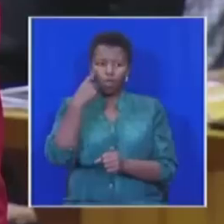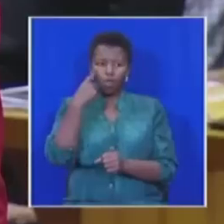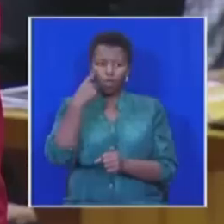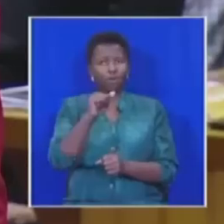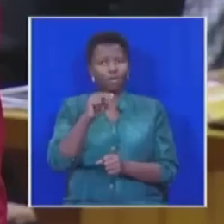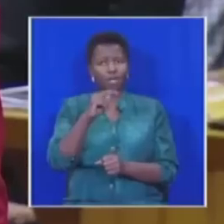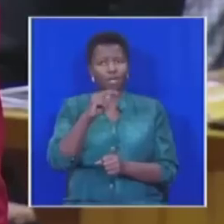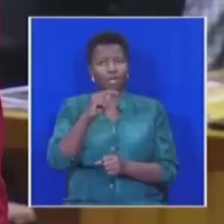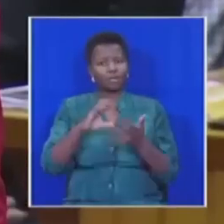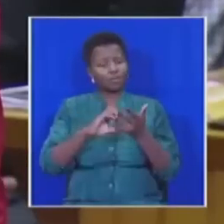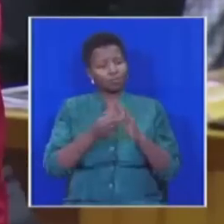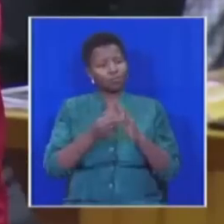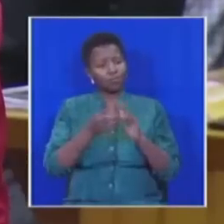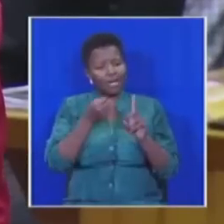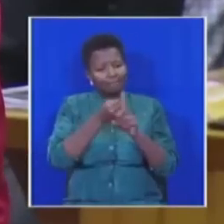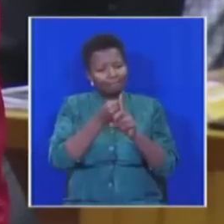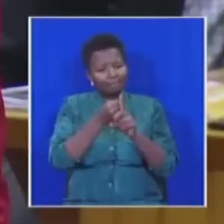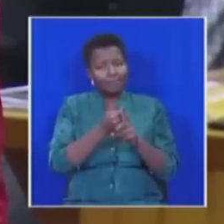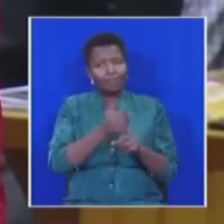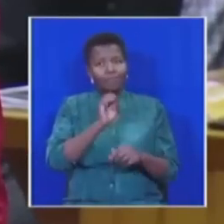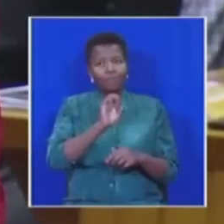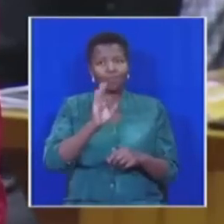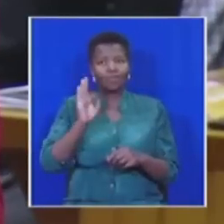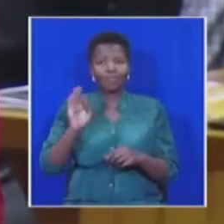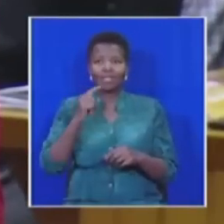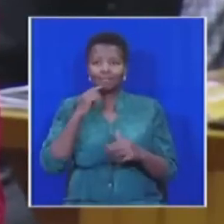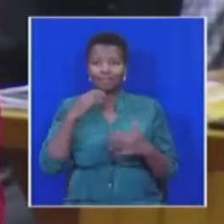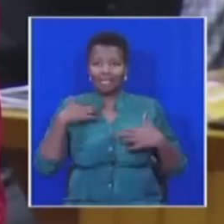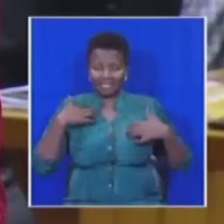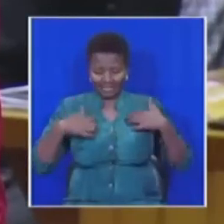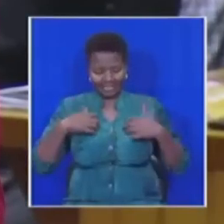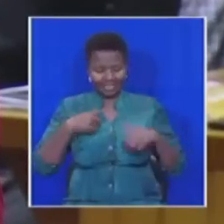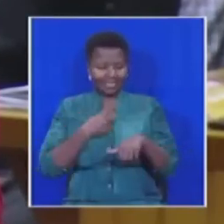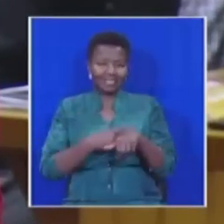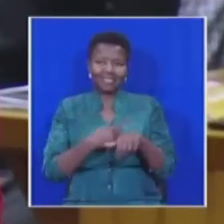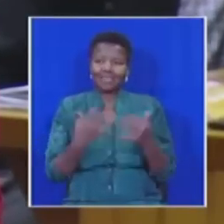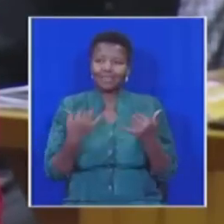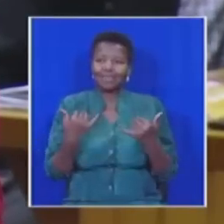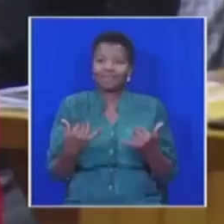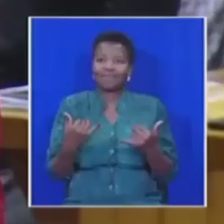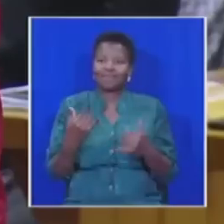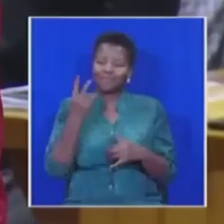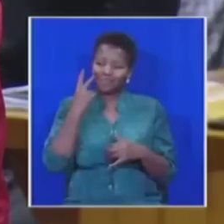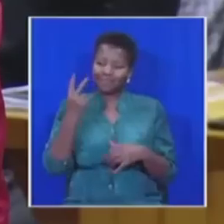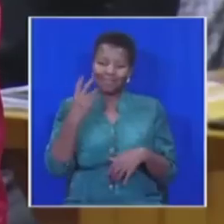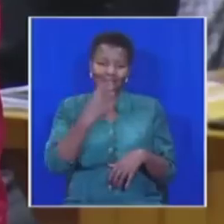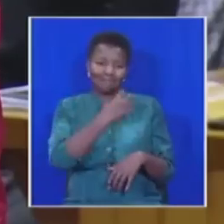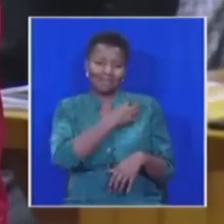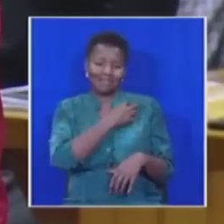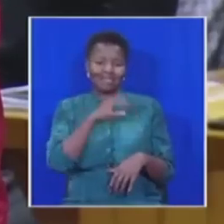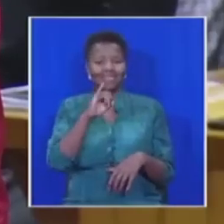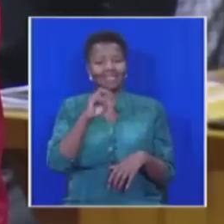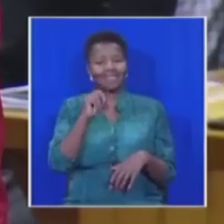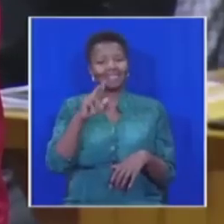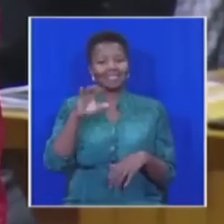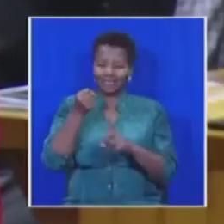you raising EFF on? Vote. What are you this rising is an exciting on? Day. Honorable Malema, to what see are you rising on? Of Instagram fighting